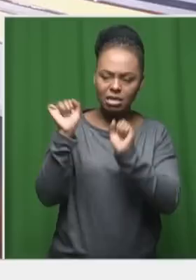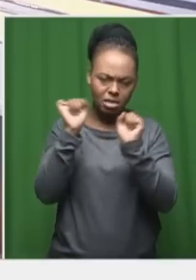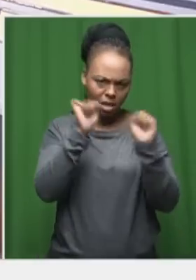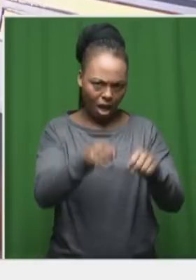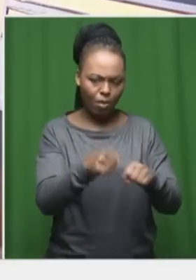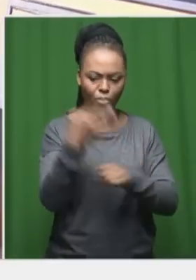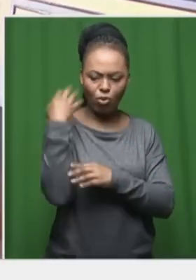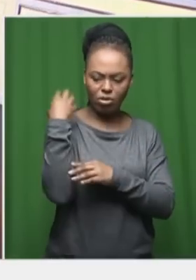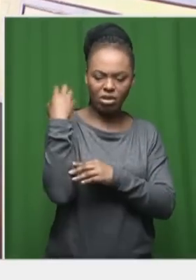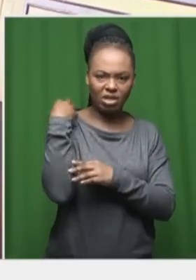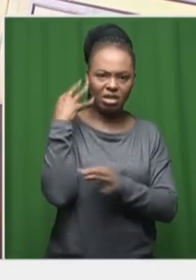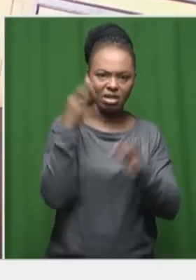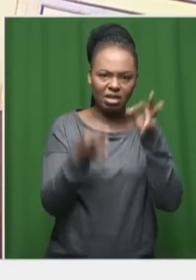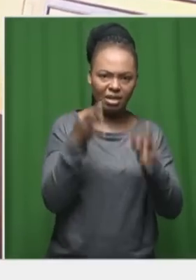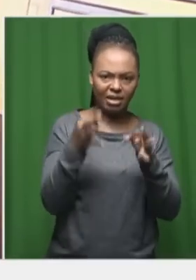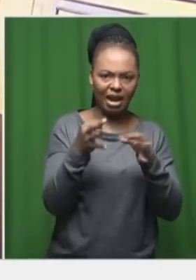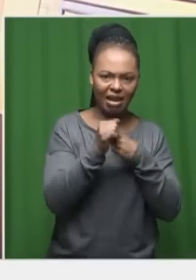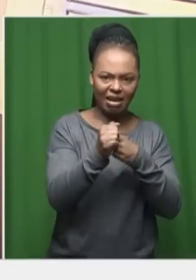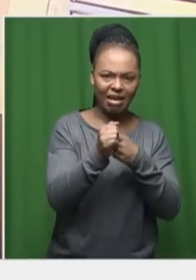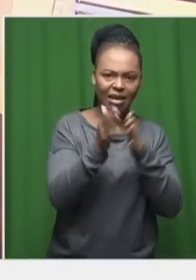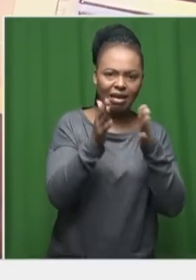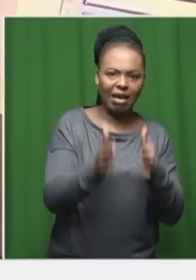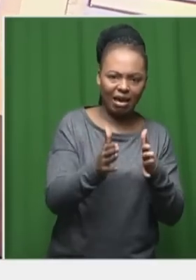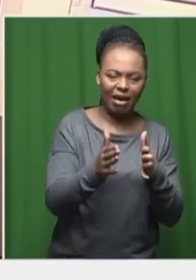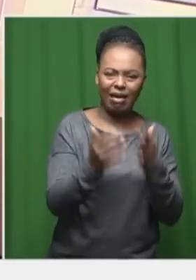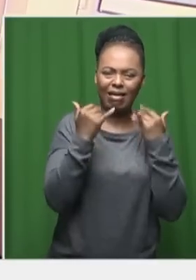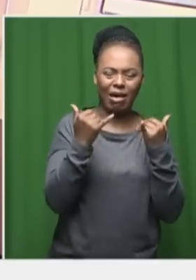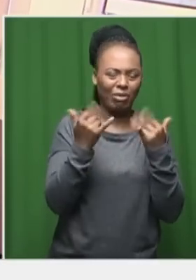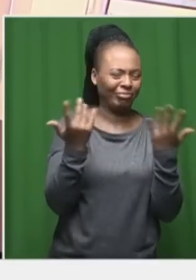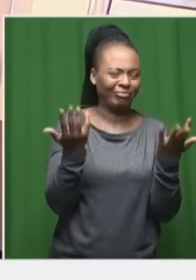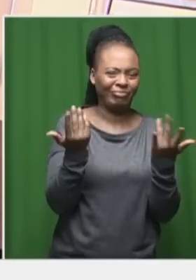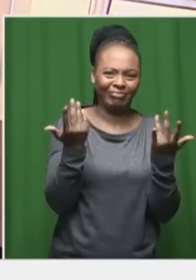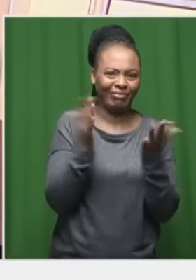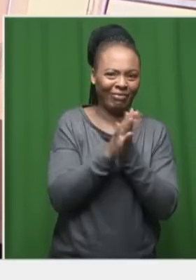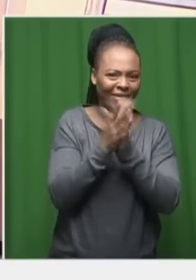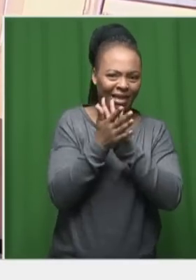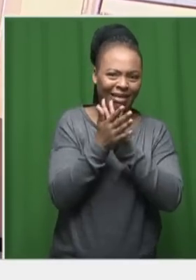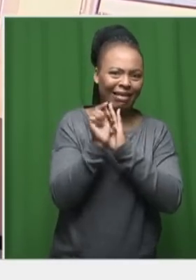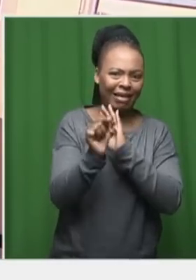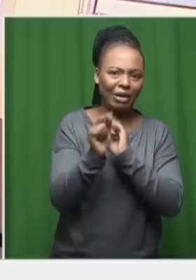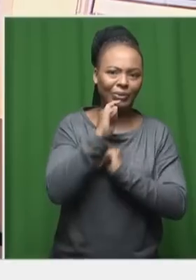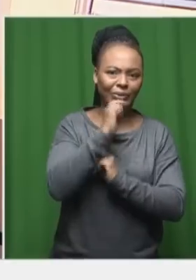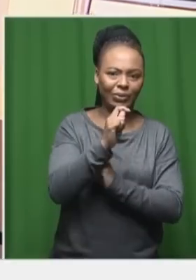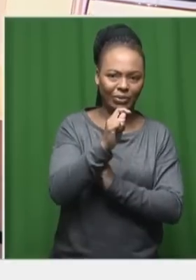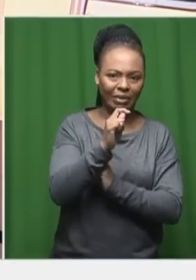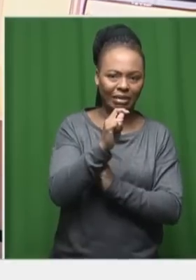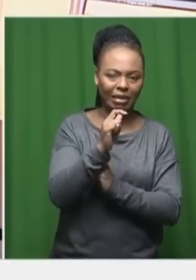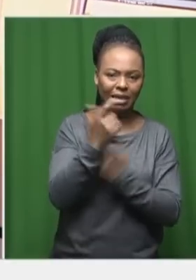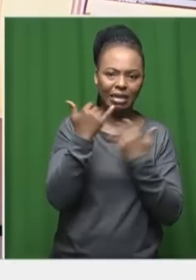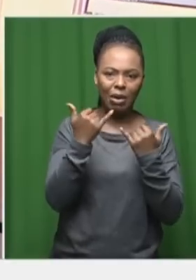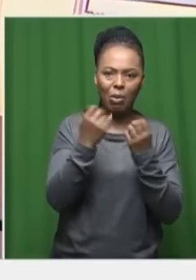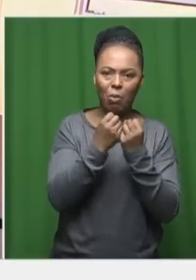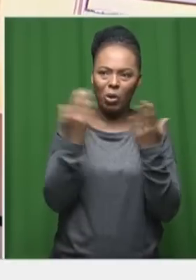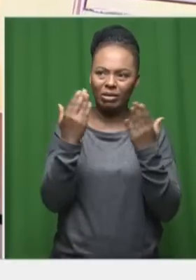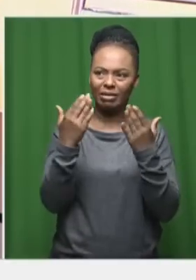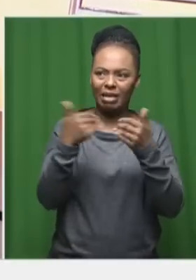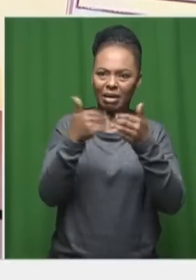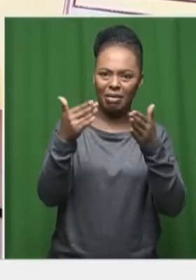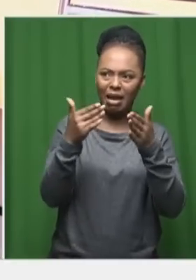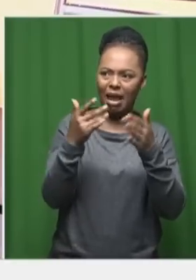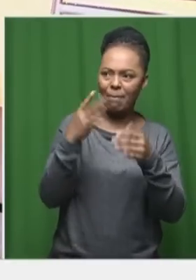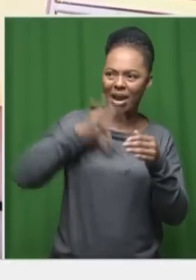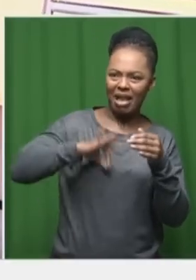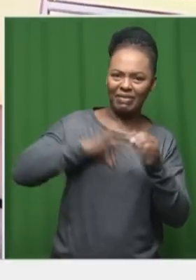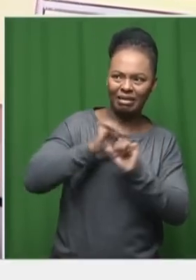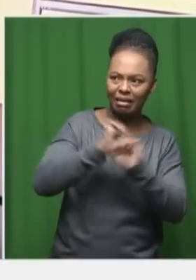can't... Now, look, even if you take away the issues of the installation of these packs, whatever they may be, you look at how